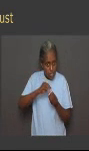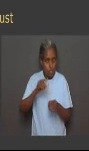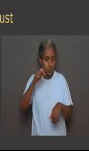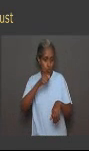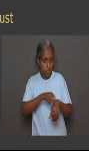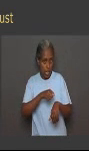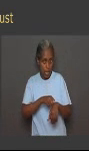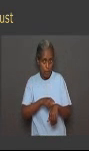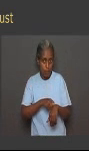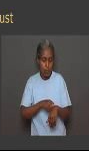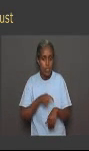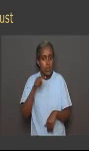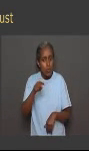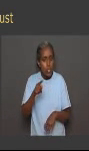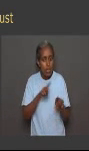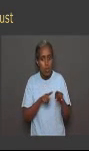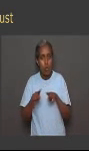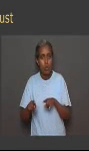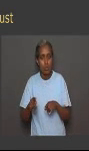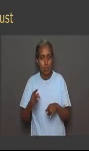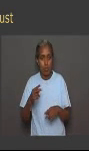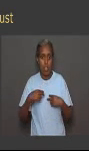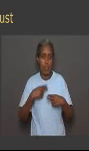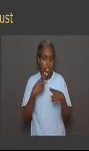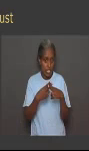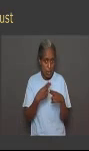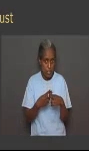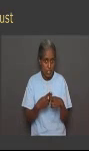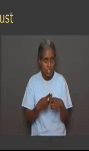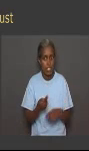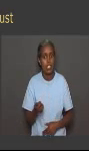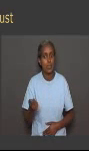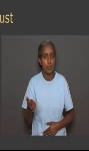time, you could also have named speed,